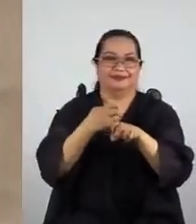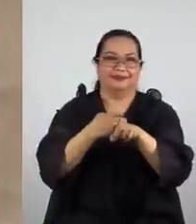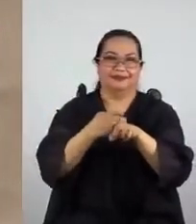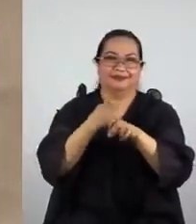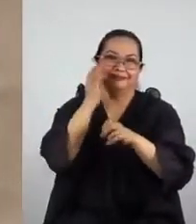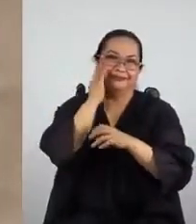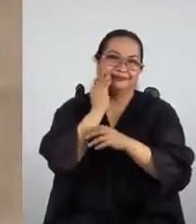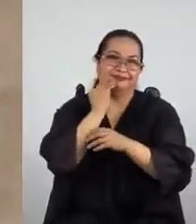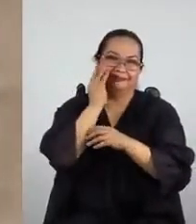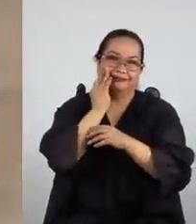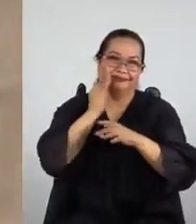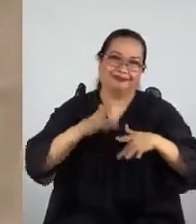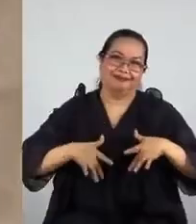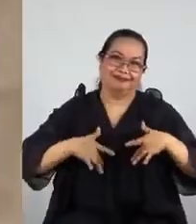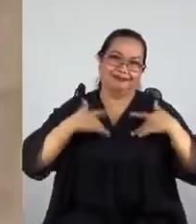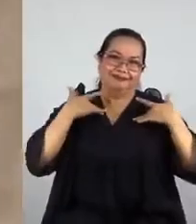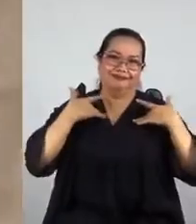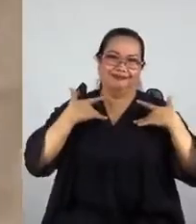places.